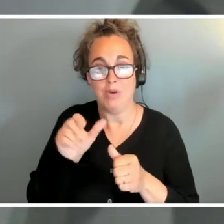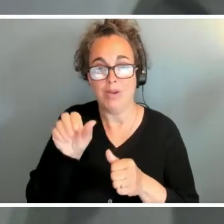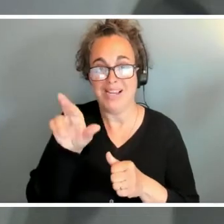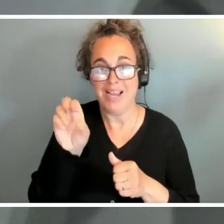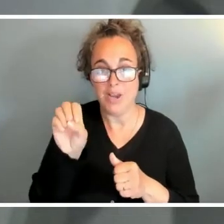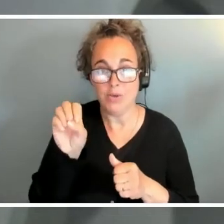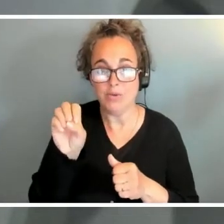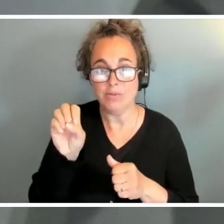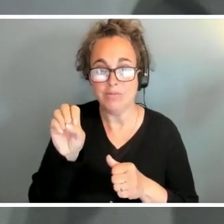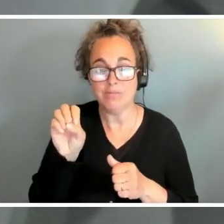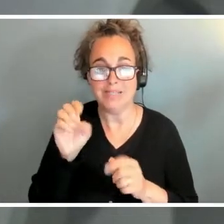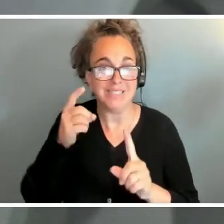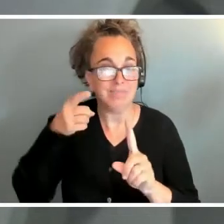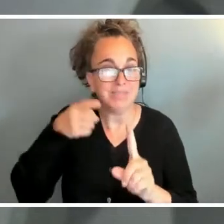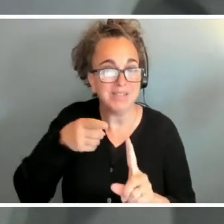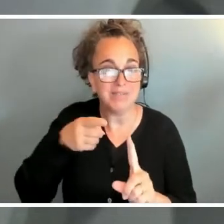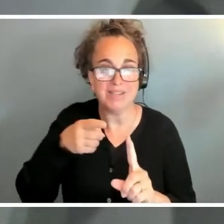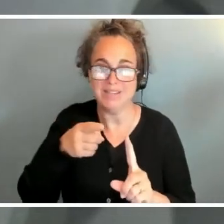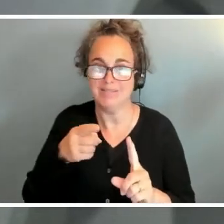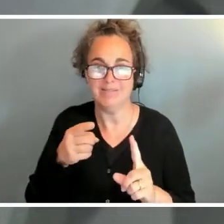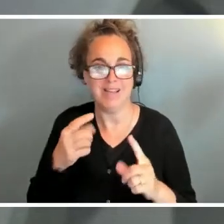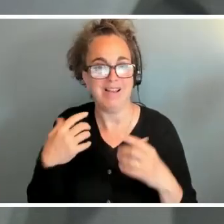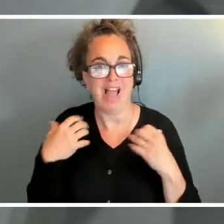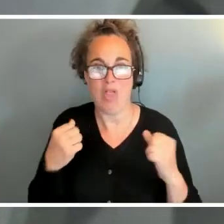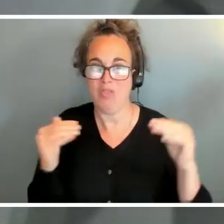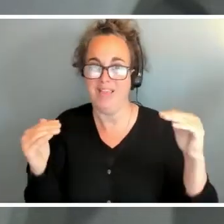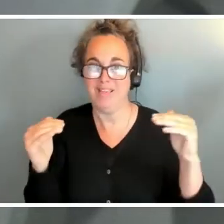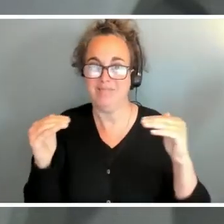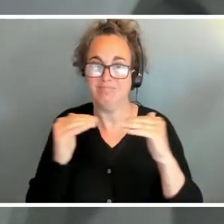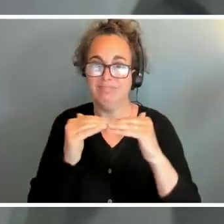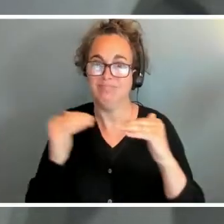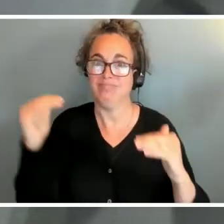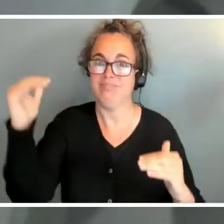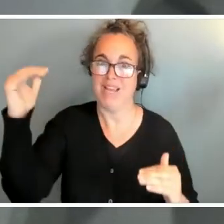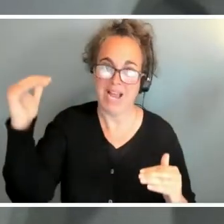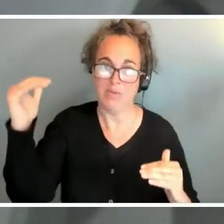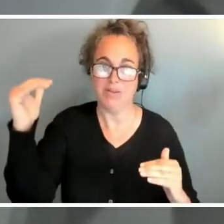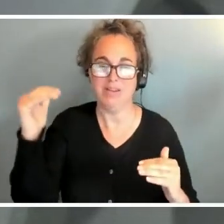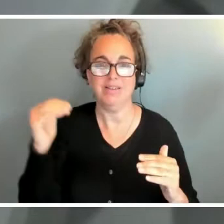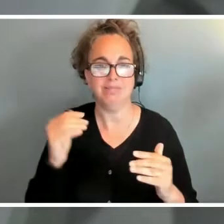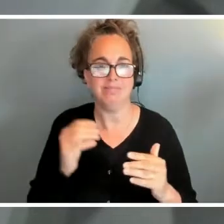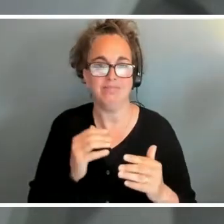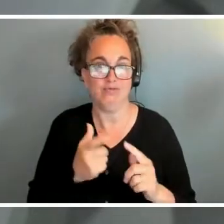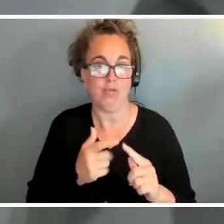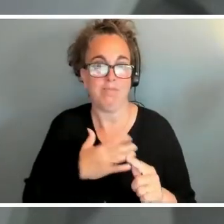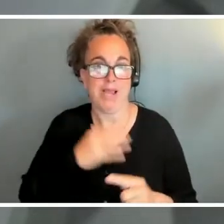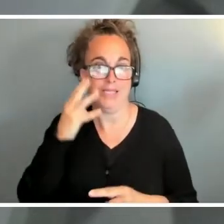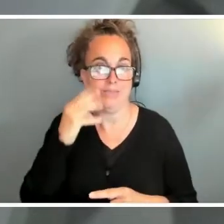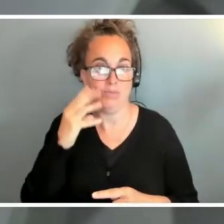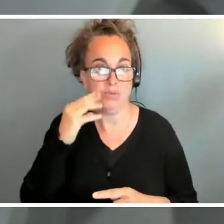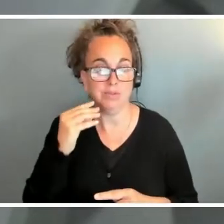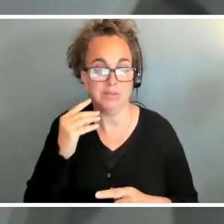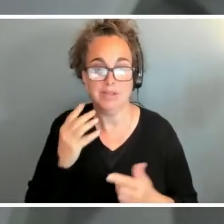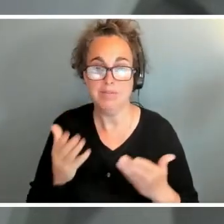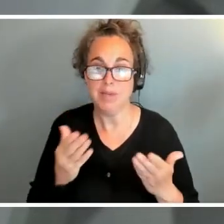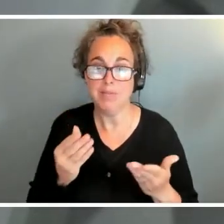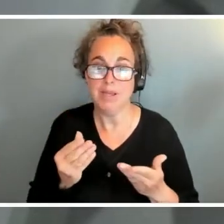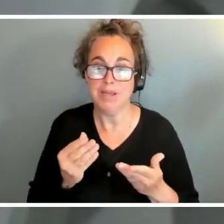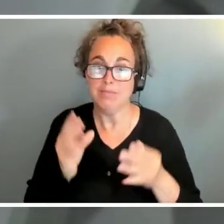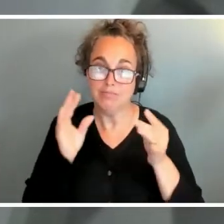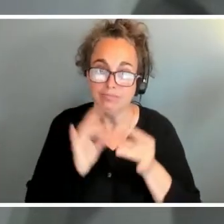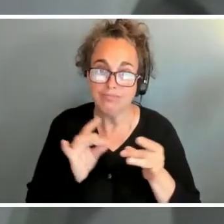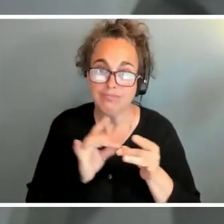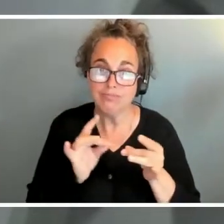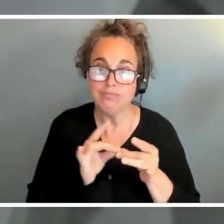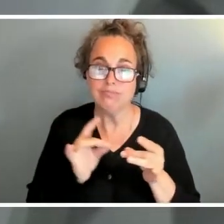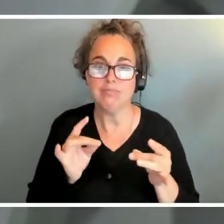especially, and health equity through my experiences. And I think that providing some of those experiences and perspectives